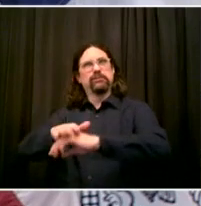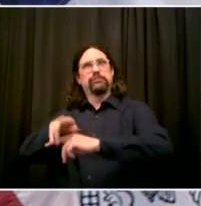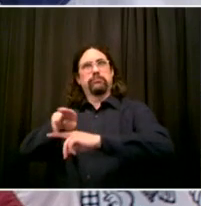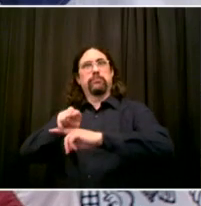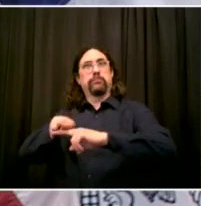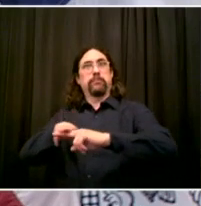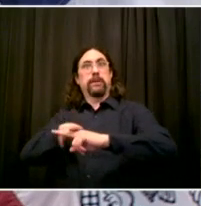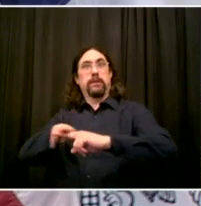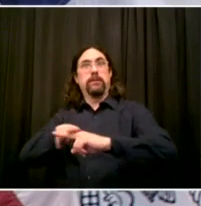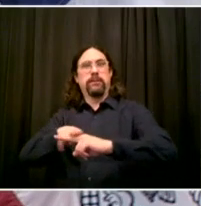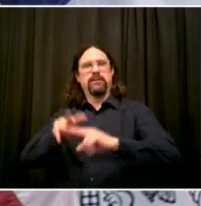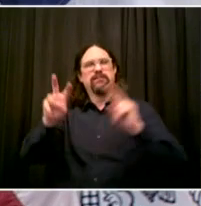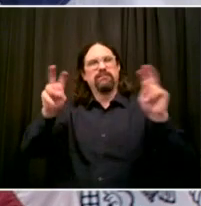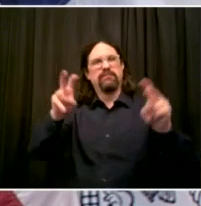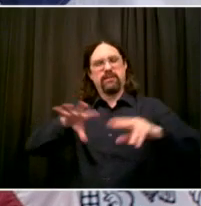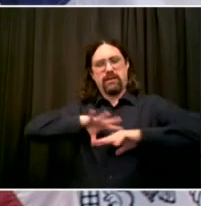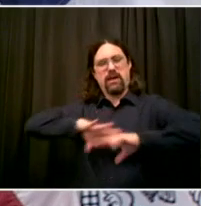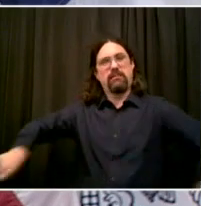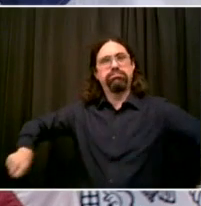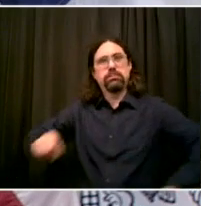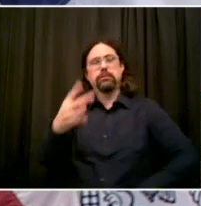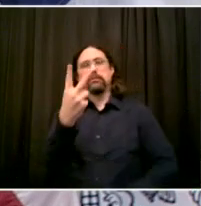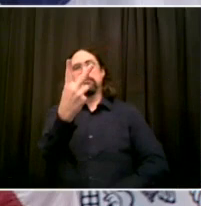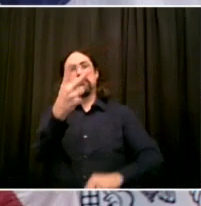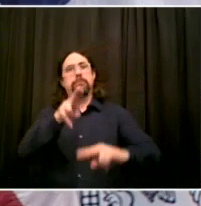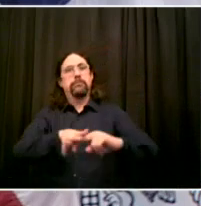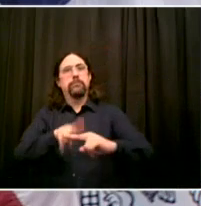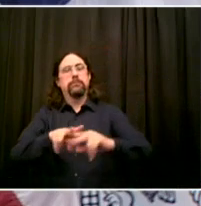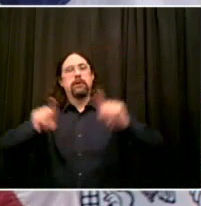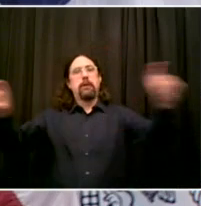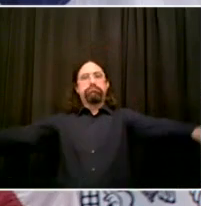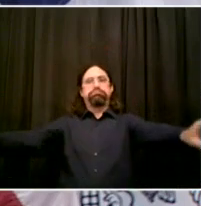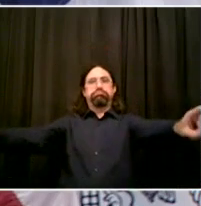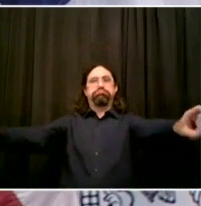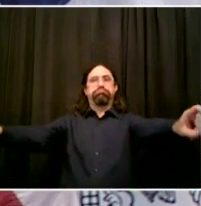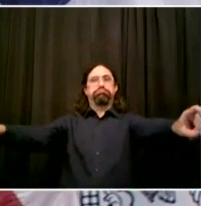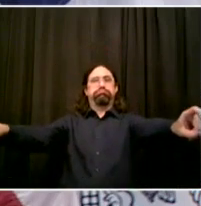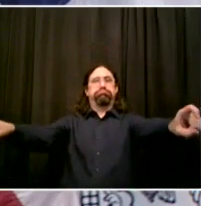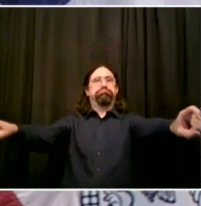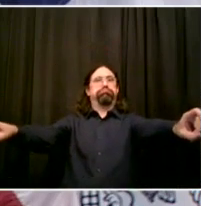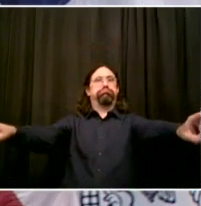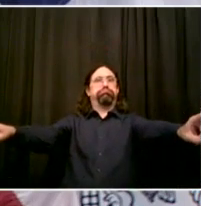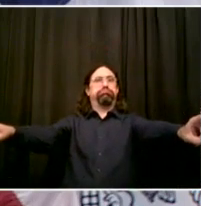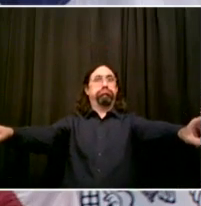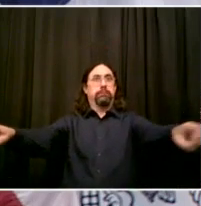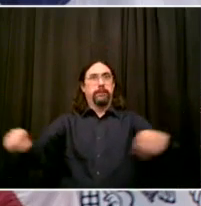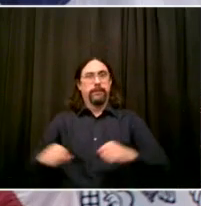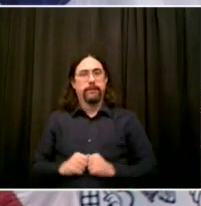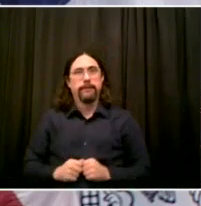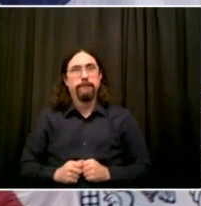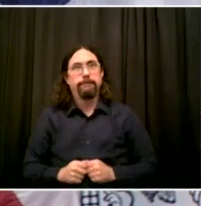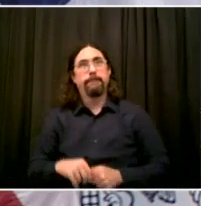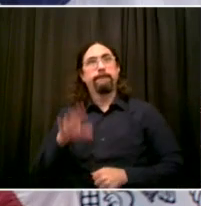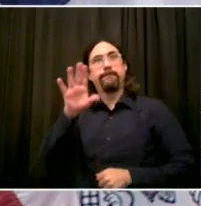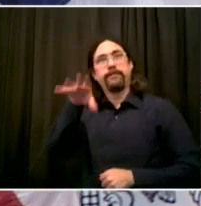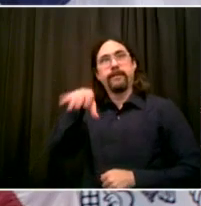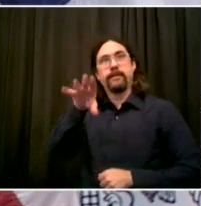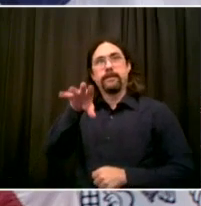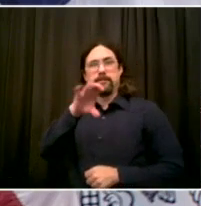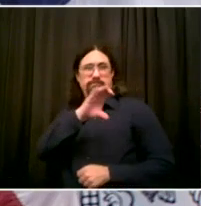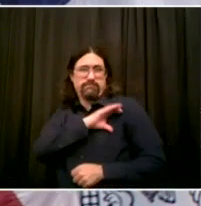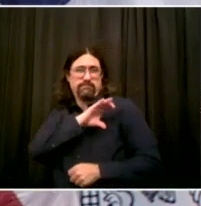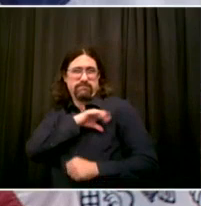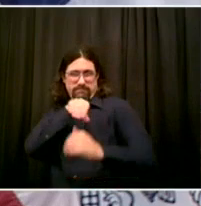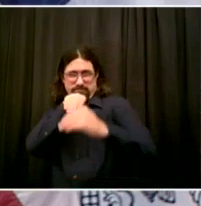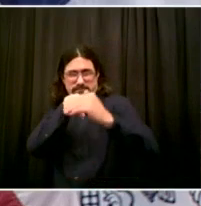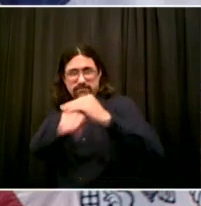with these just very aggressive punches. The individual is later pepper